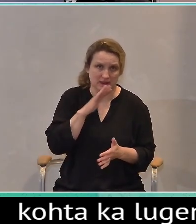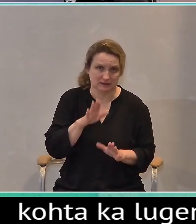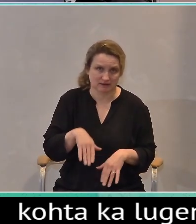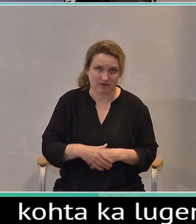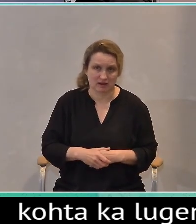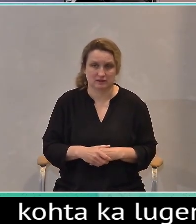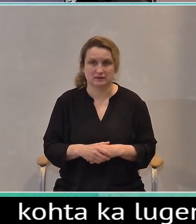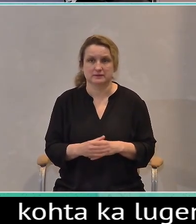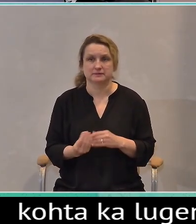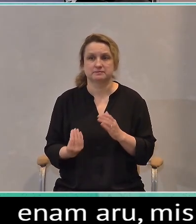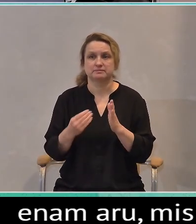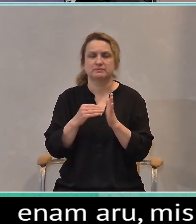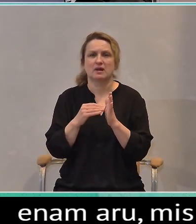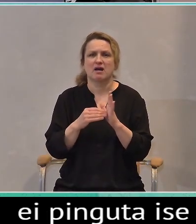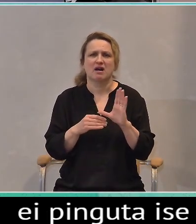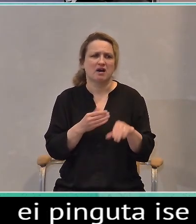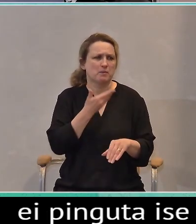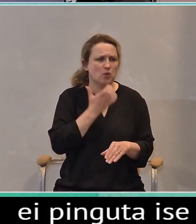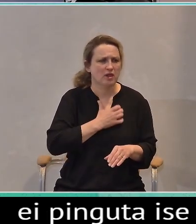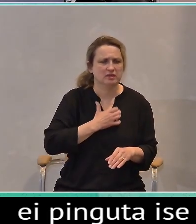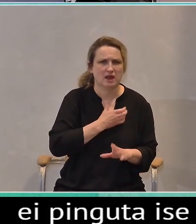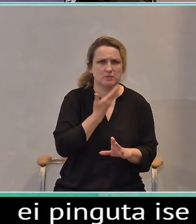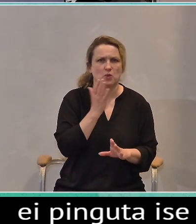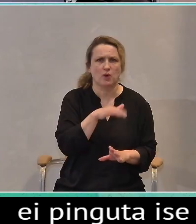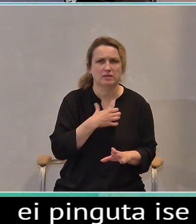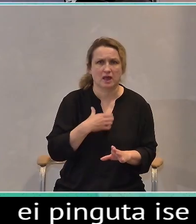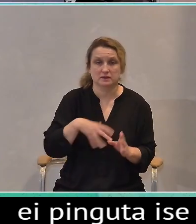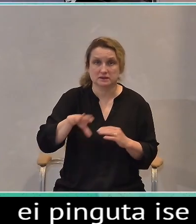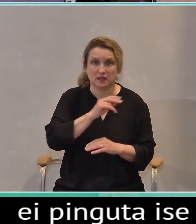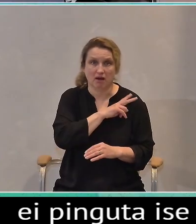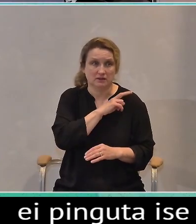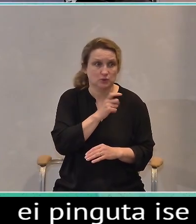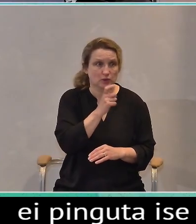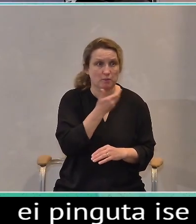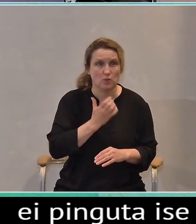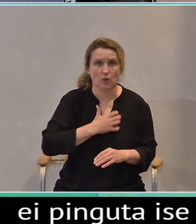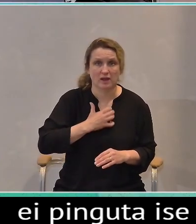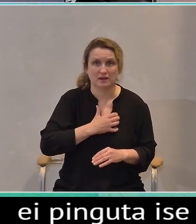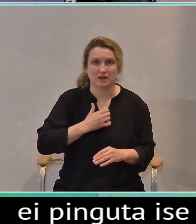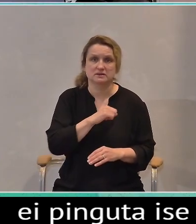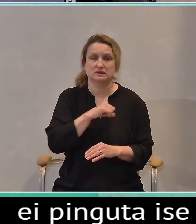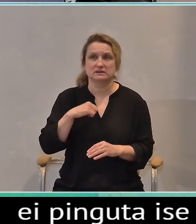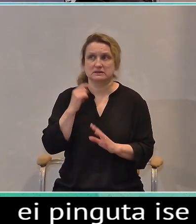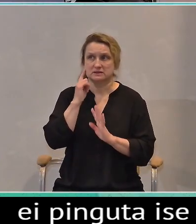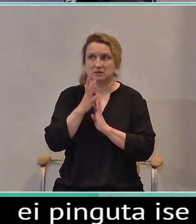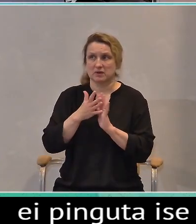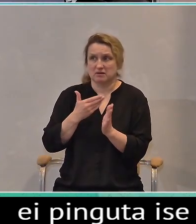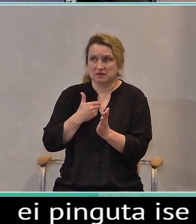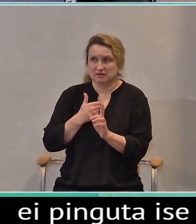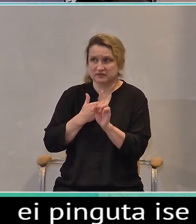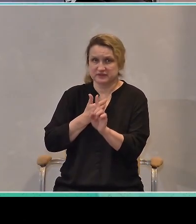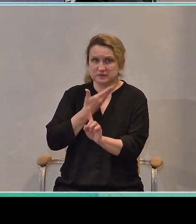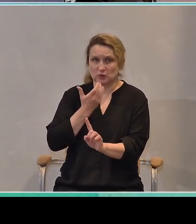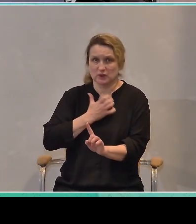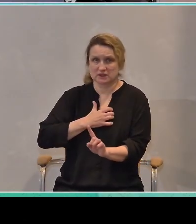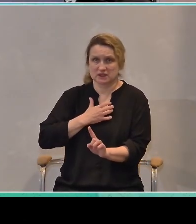maybe I wasn't making enough of an effort. When your symptoms are minimized throughout your life, then